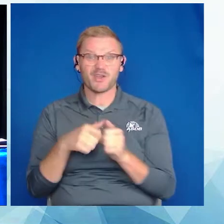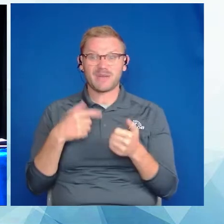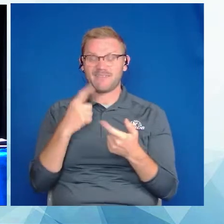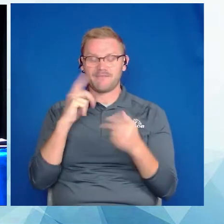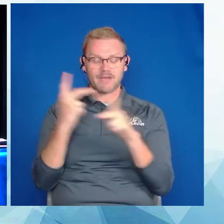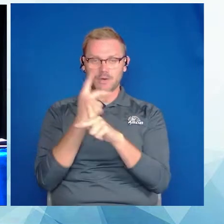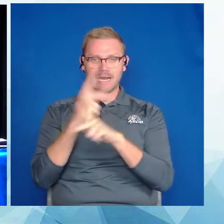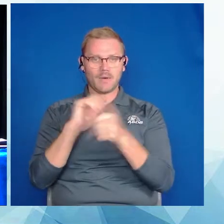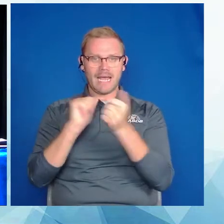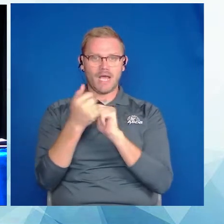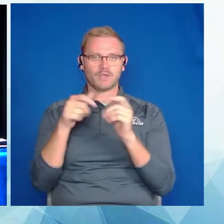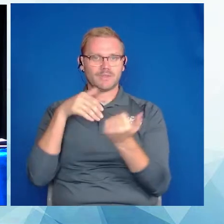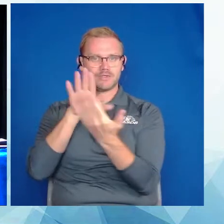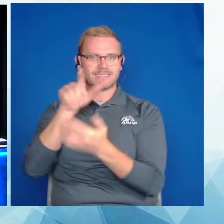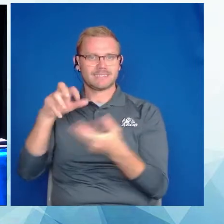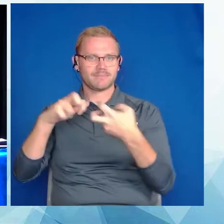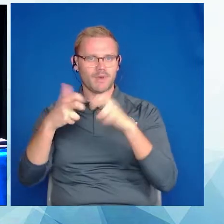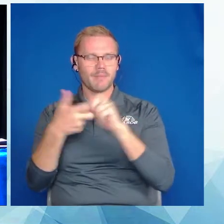we're seeing here in Maricopa County.